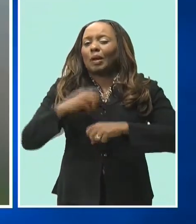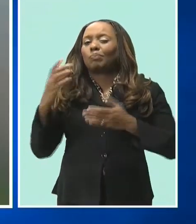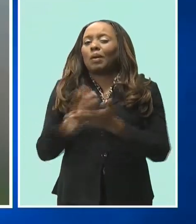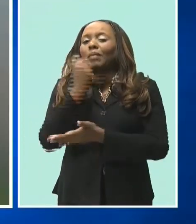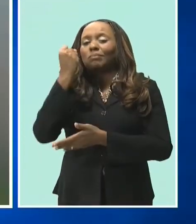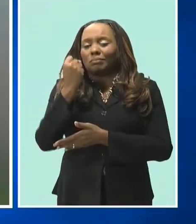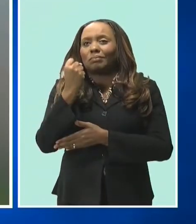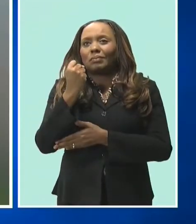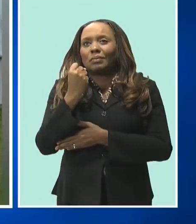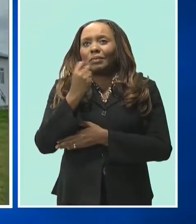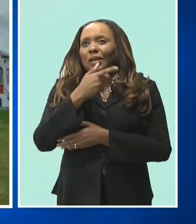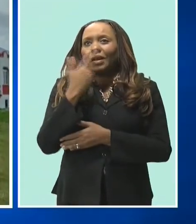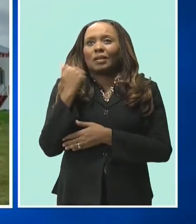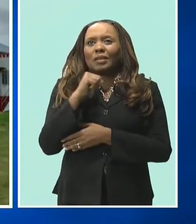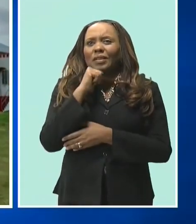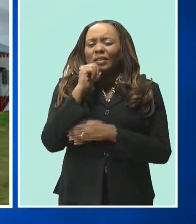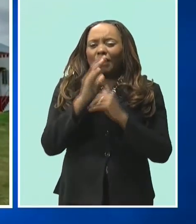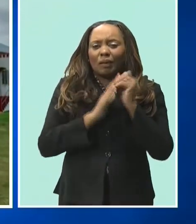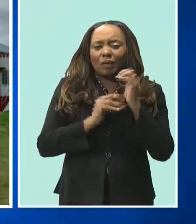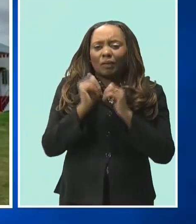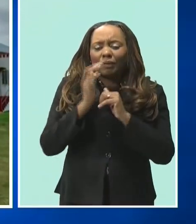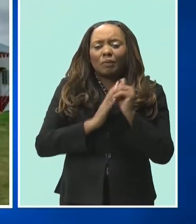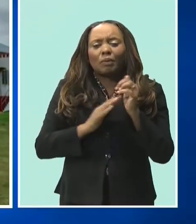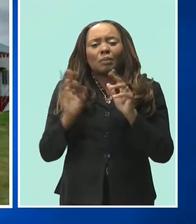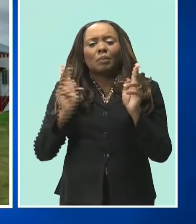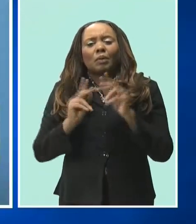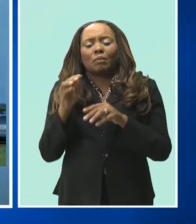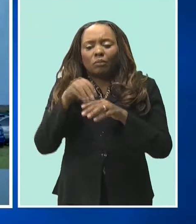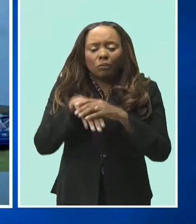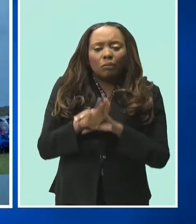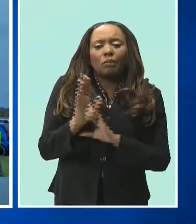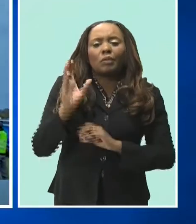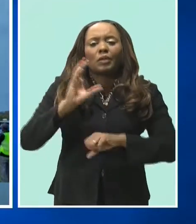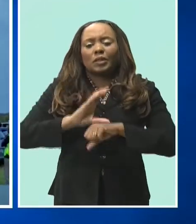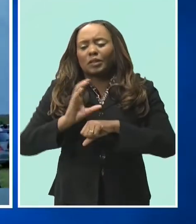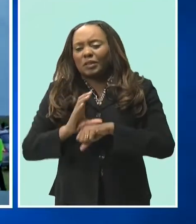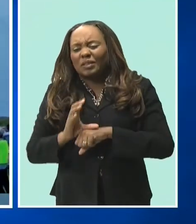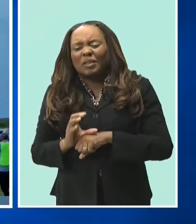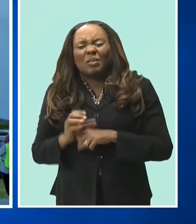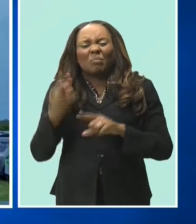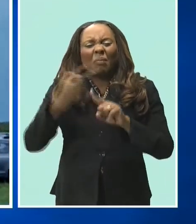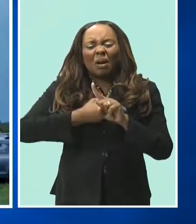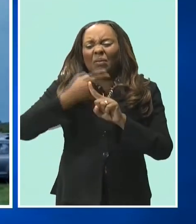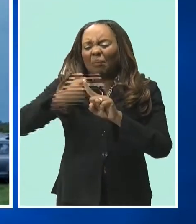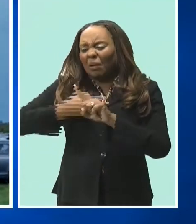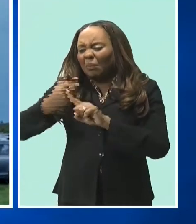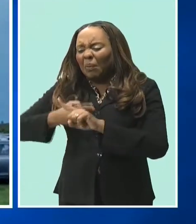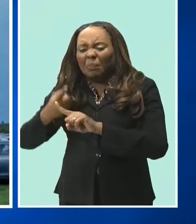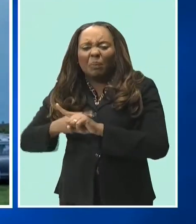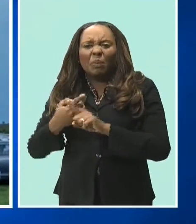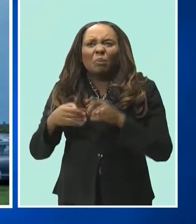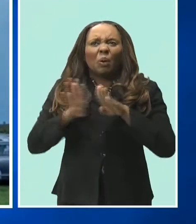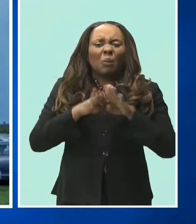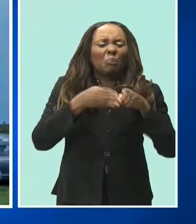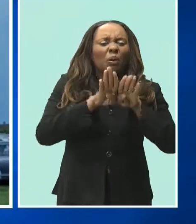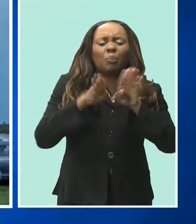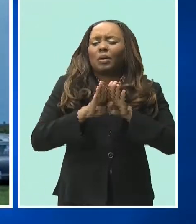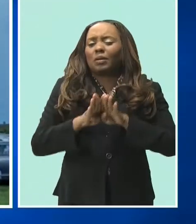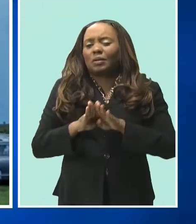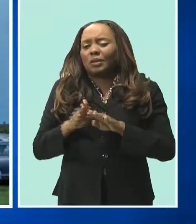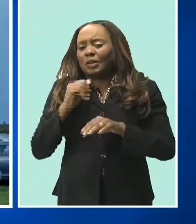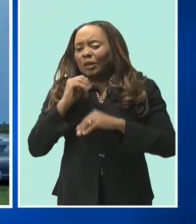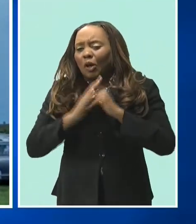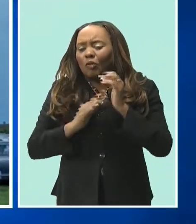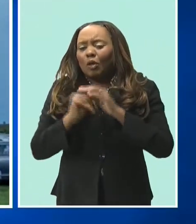since he was uncomfortable with the prospect of returning to in-person service after months of island-wide lockdown. We wanted to offer